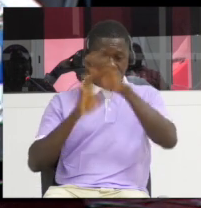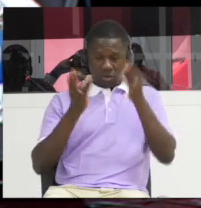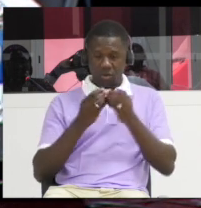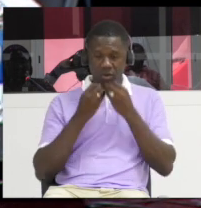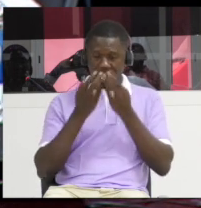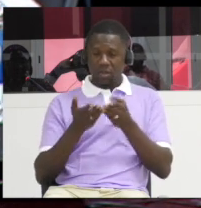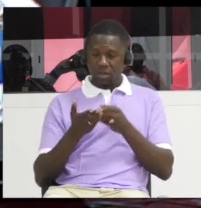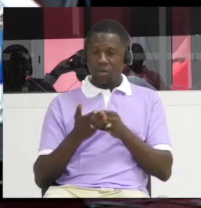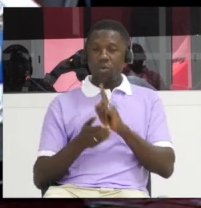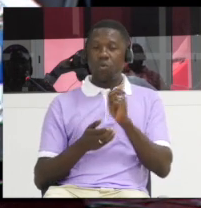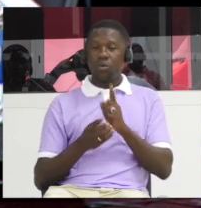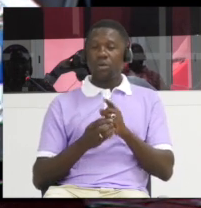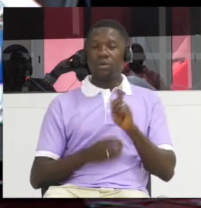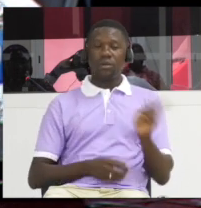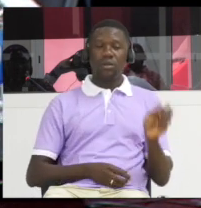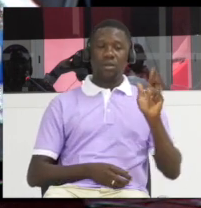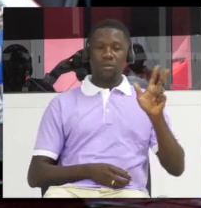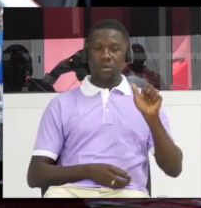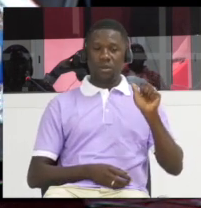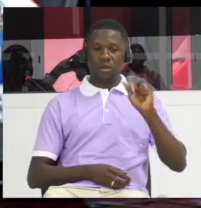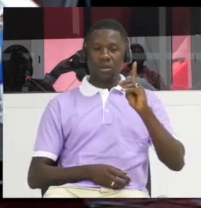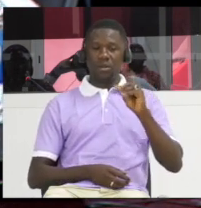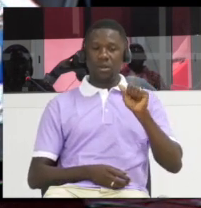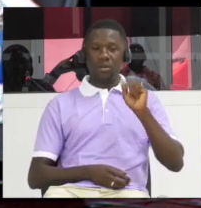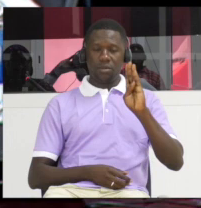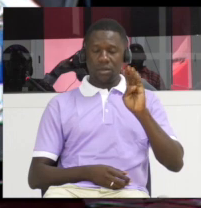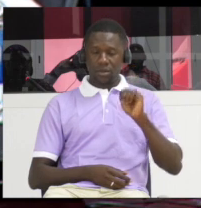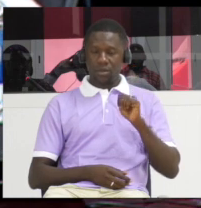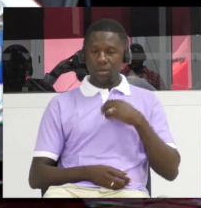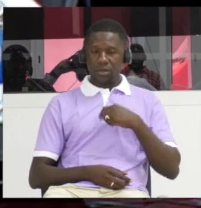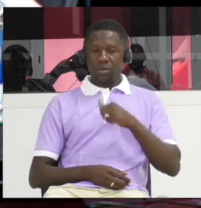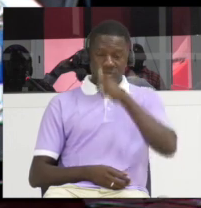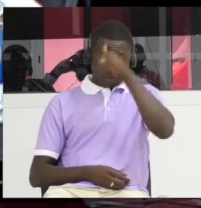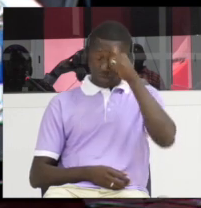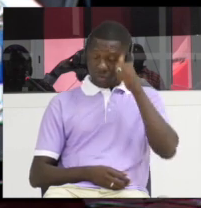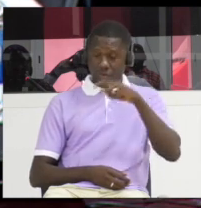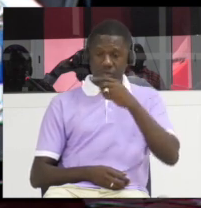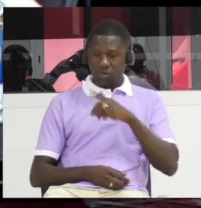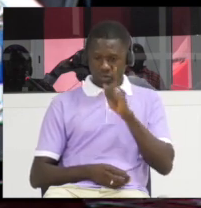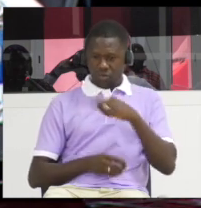out what Mr. Gwadebe was supposed to do. Yes.